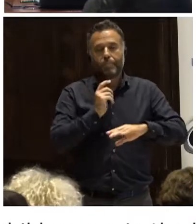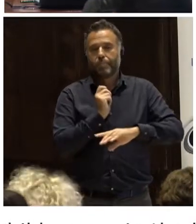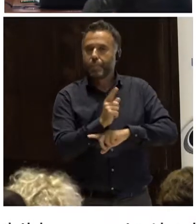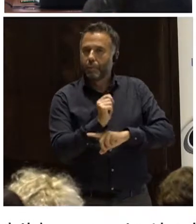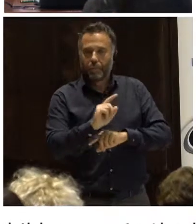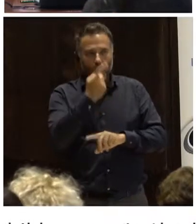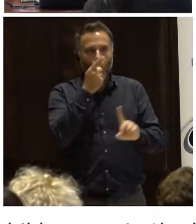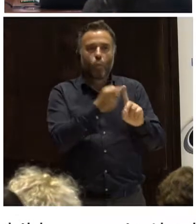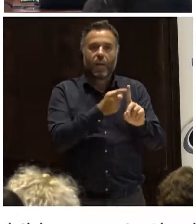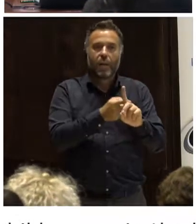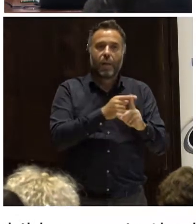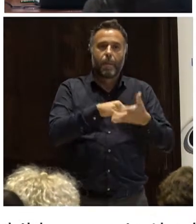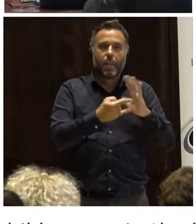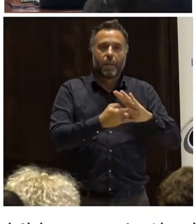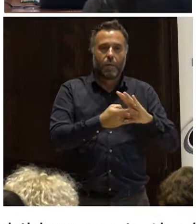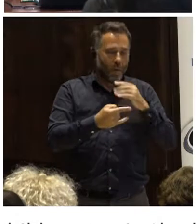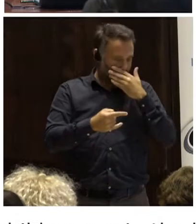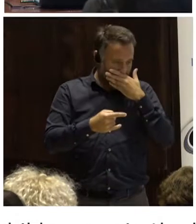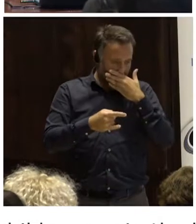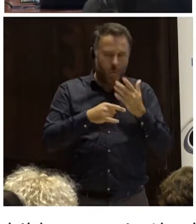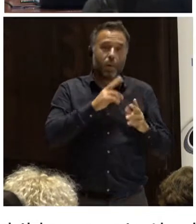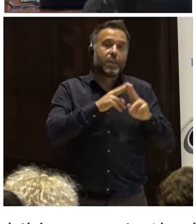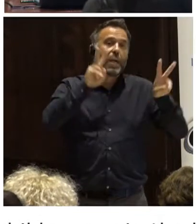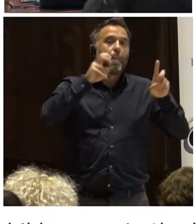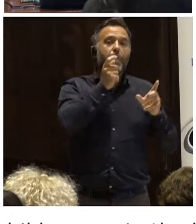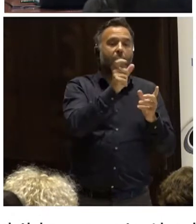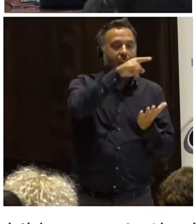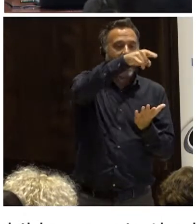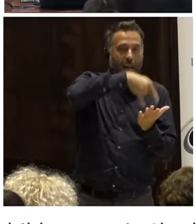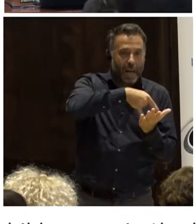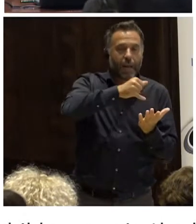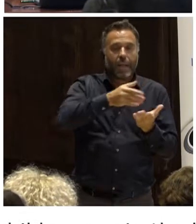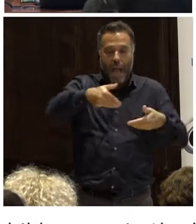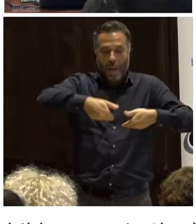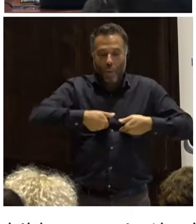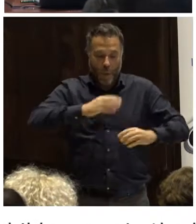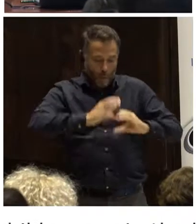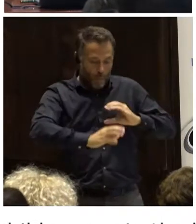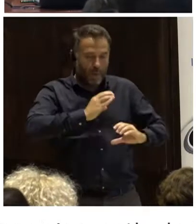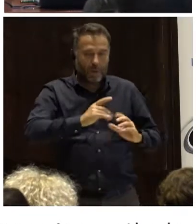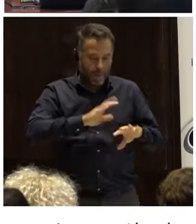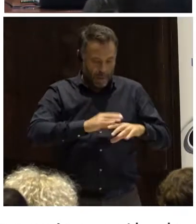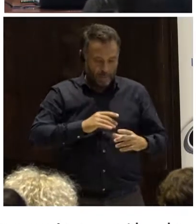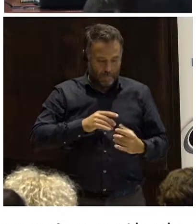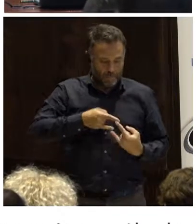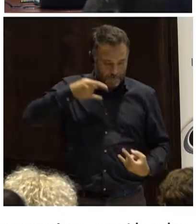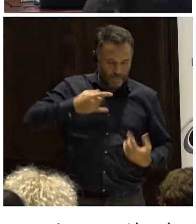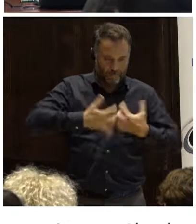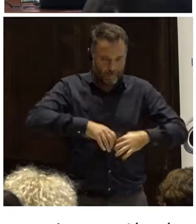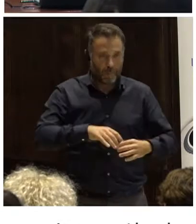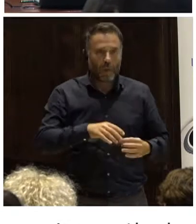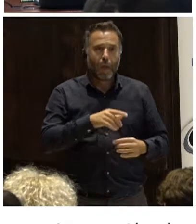their communication aids, but most of them have the tendency, I would say, to use direct selections when they